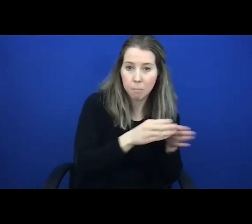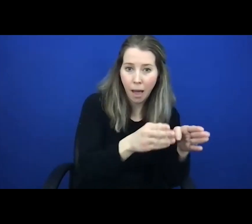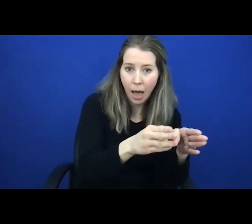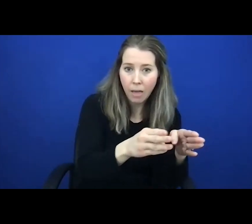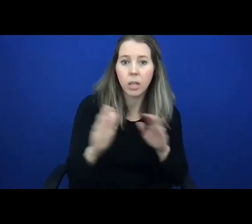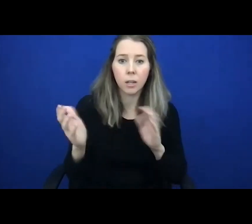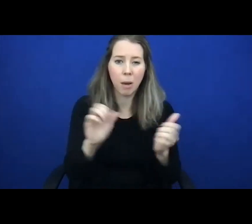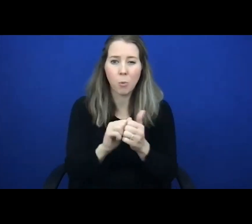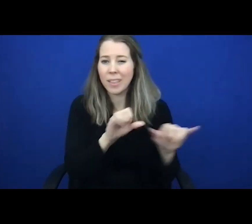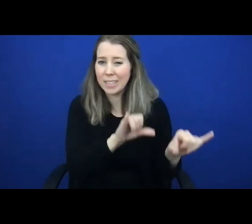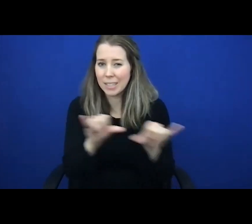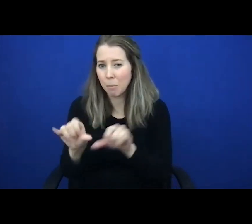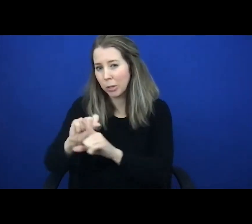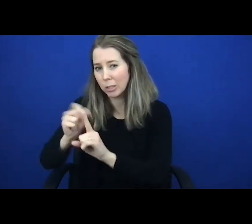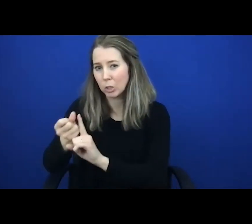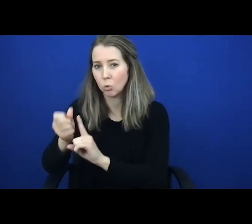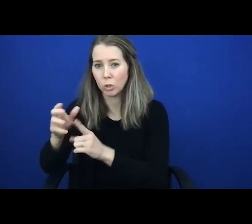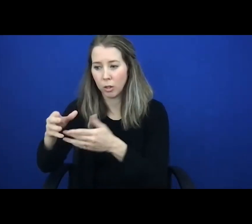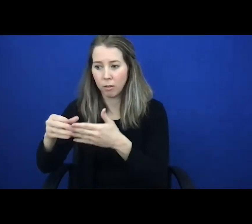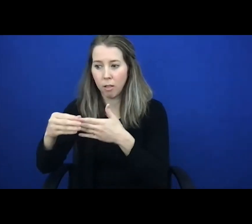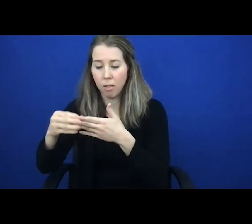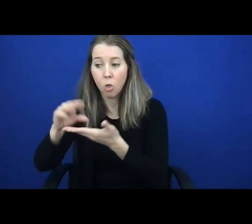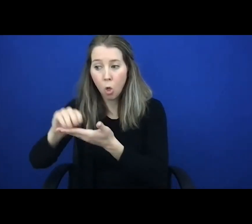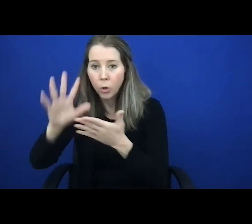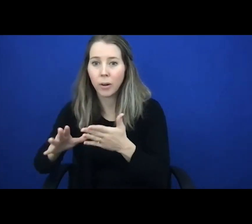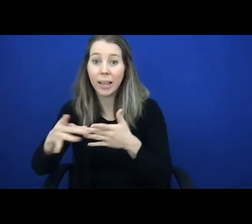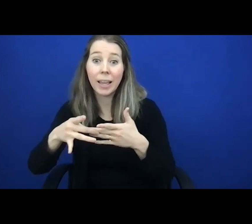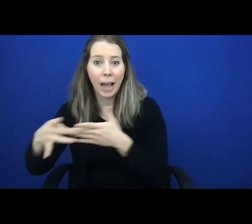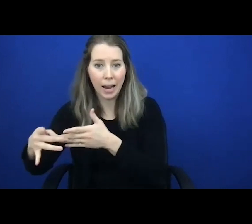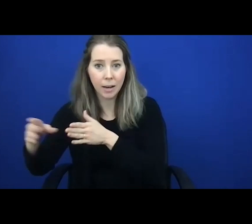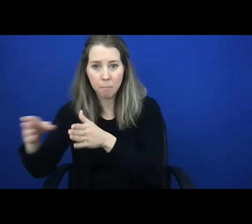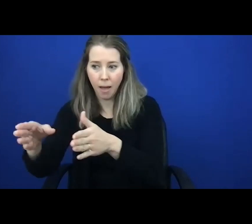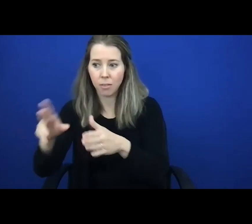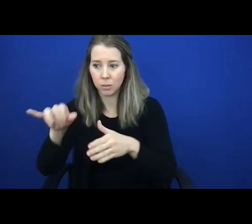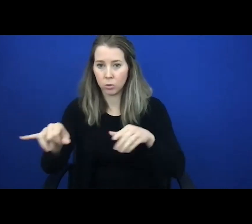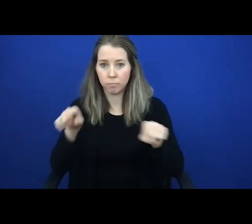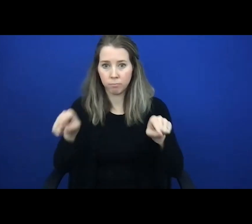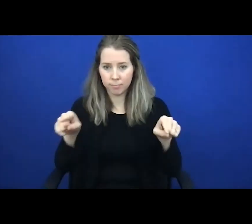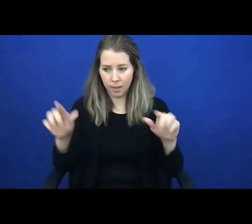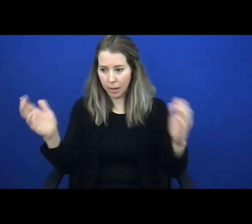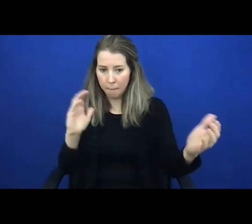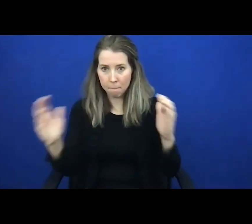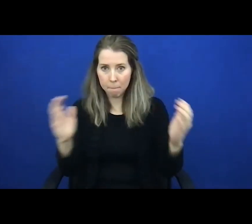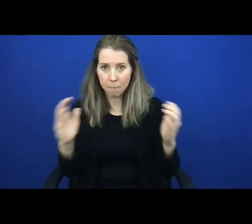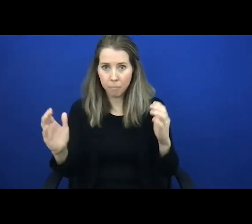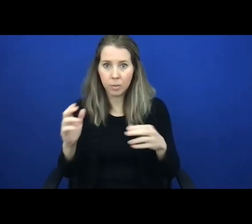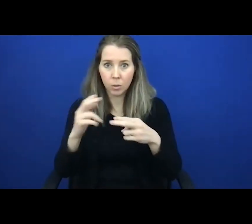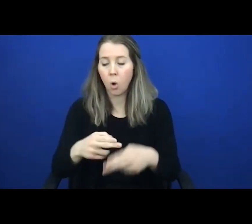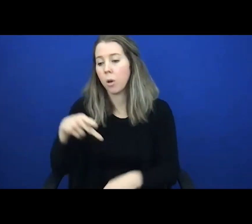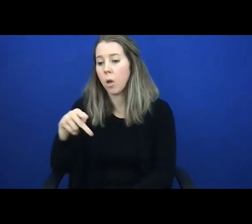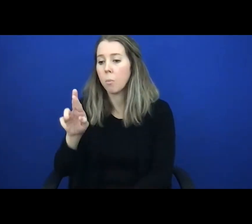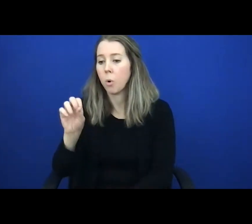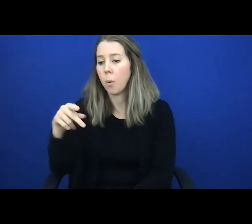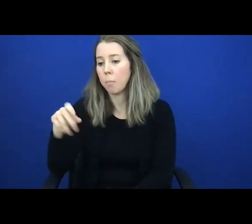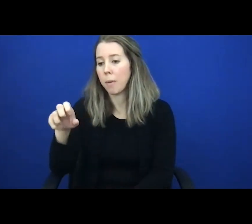a similarly situated learner in Guided Path, and we're comparing those. So we do it's called propensity score matching. So